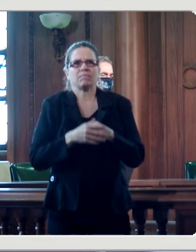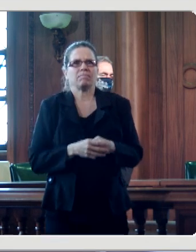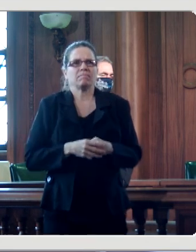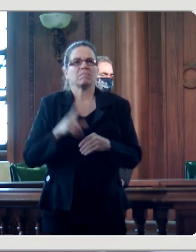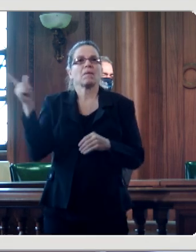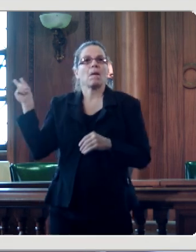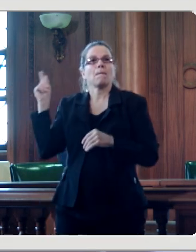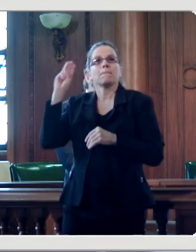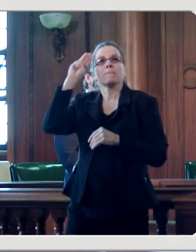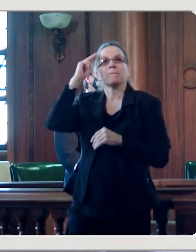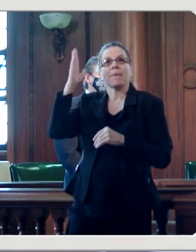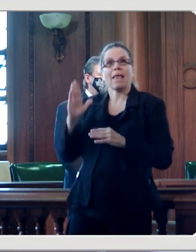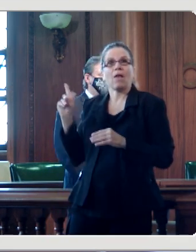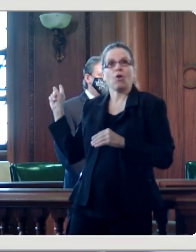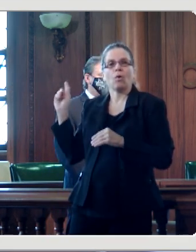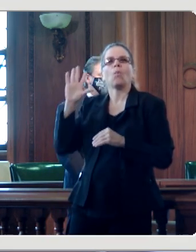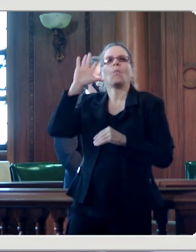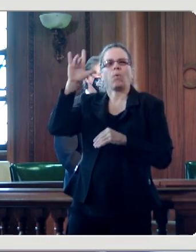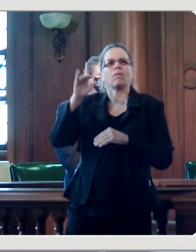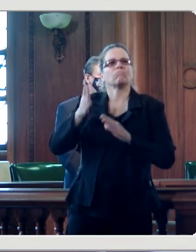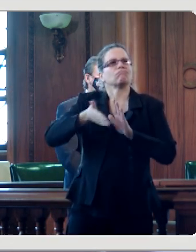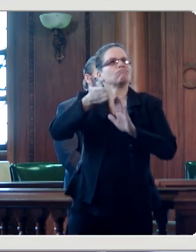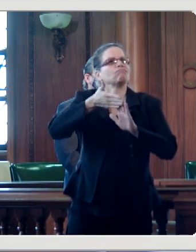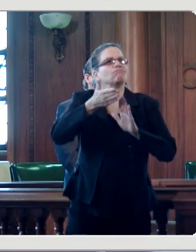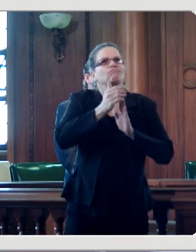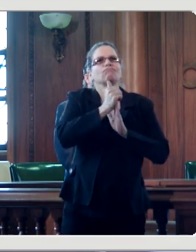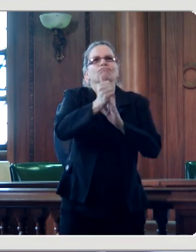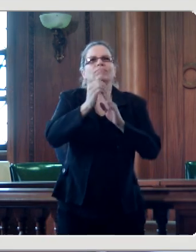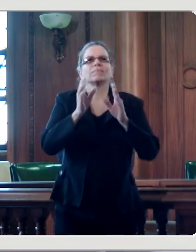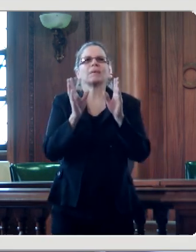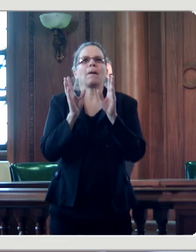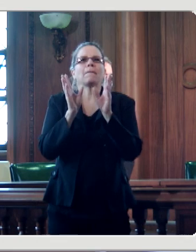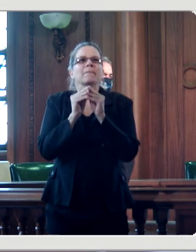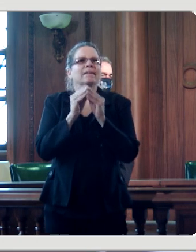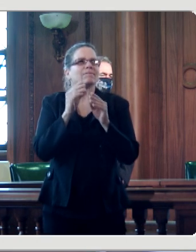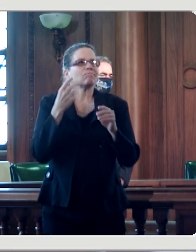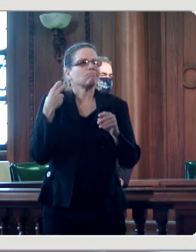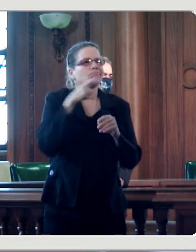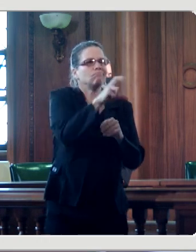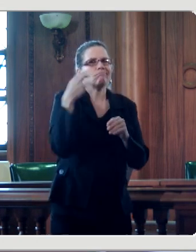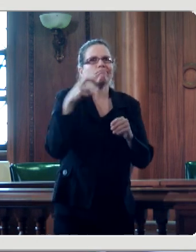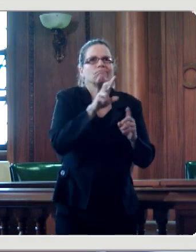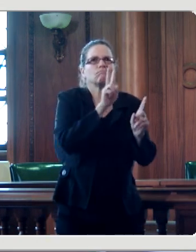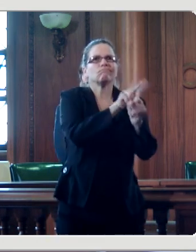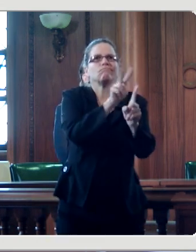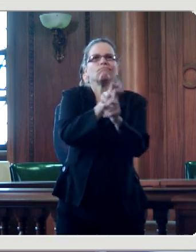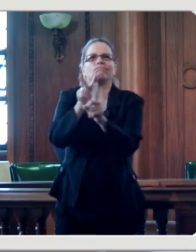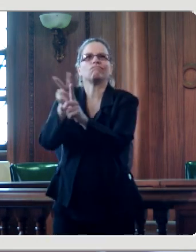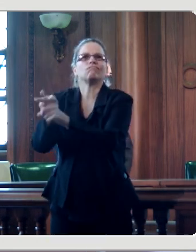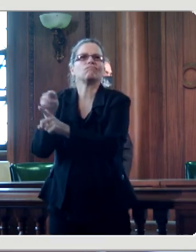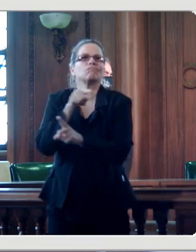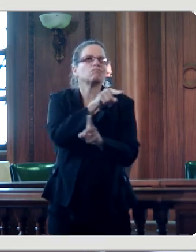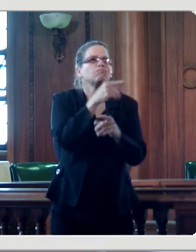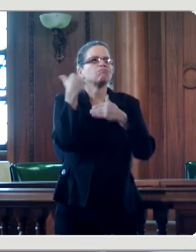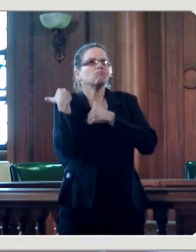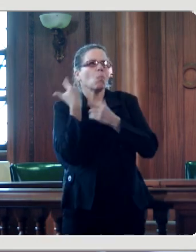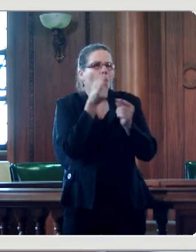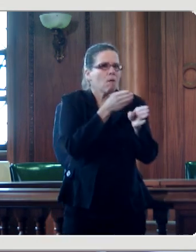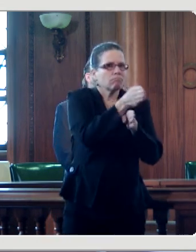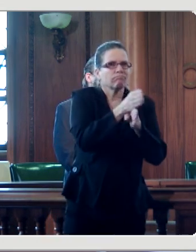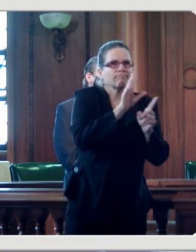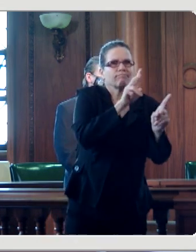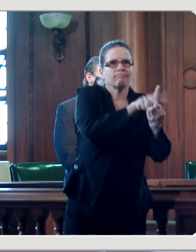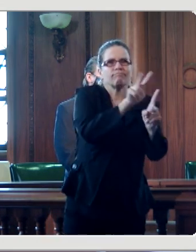the committee and absolutely thank them for their work. We anticipate there will be 6 committees that work